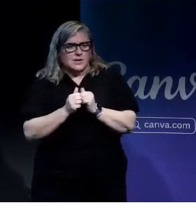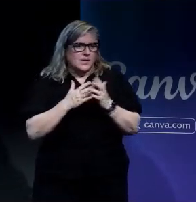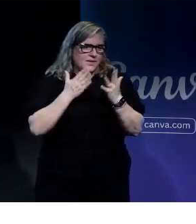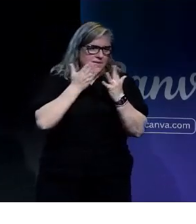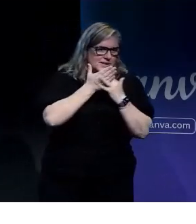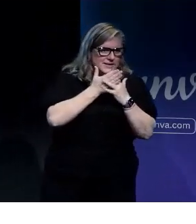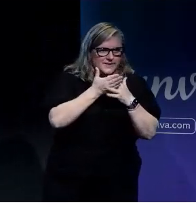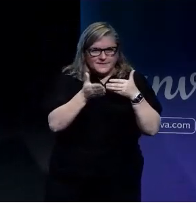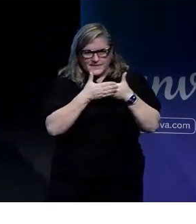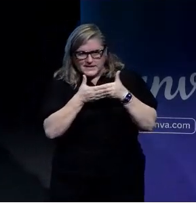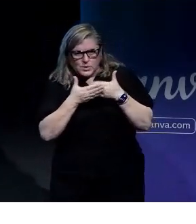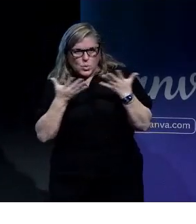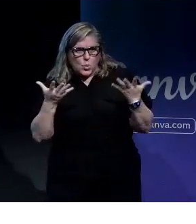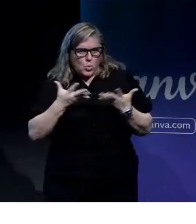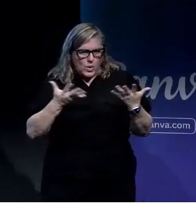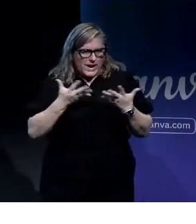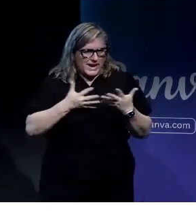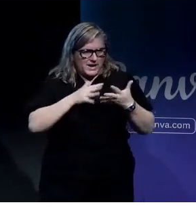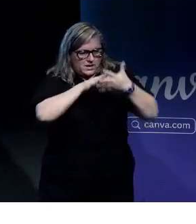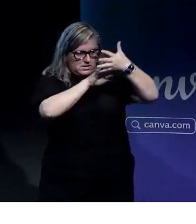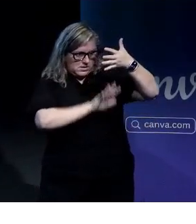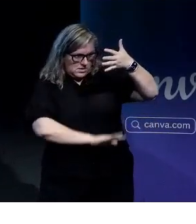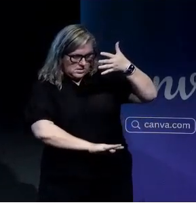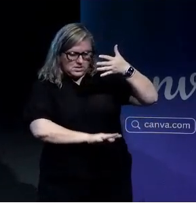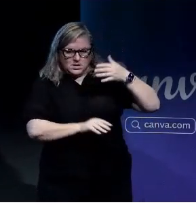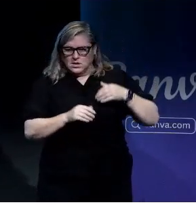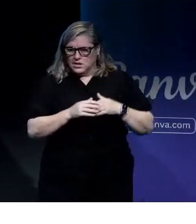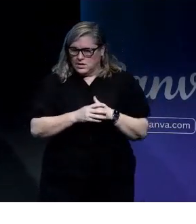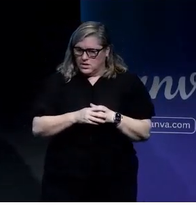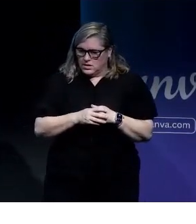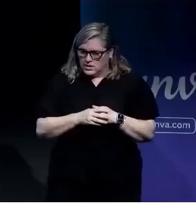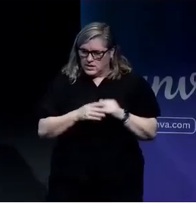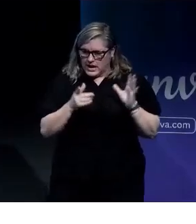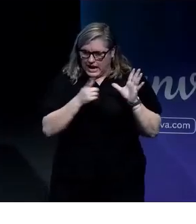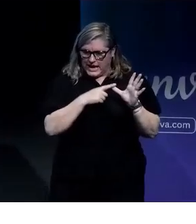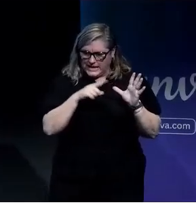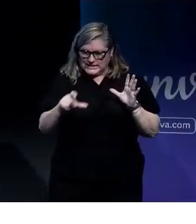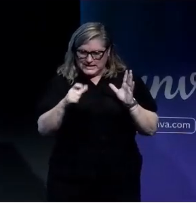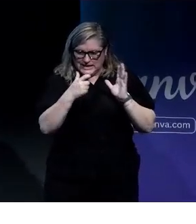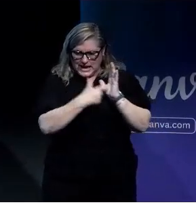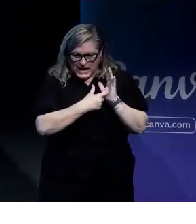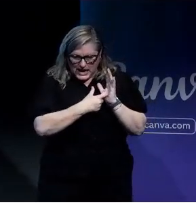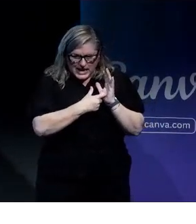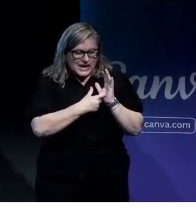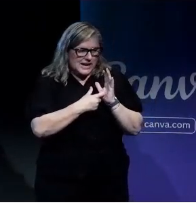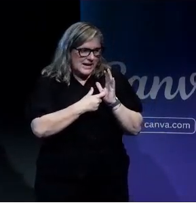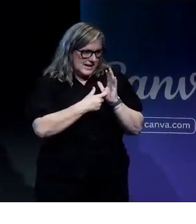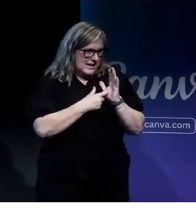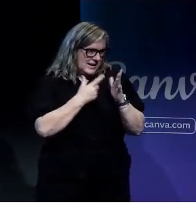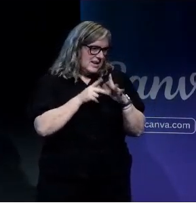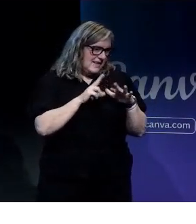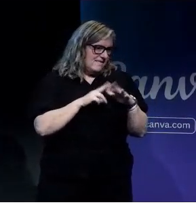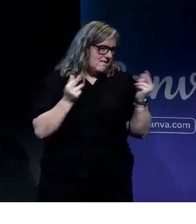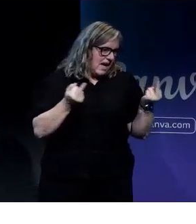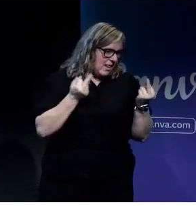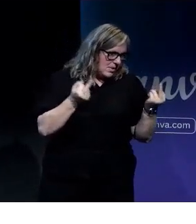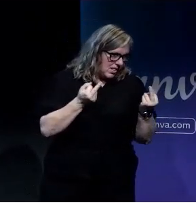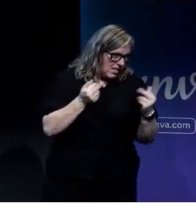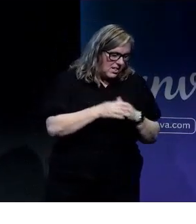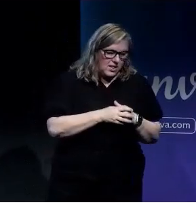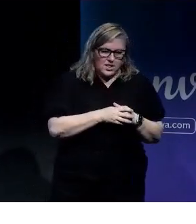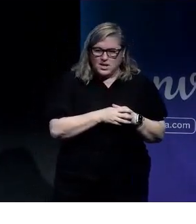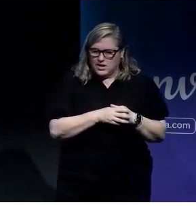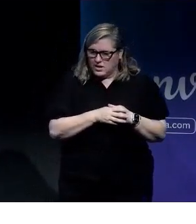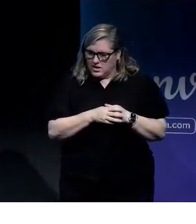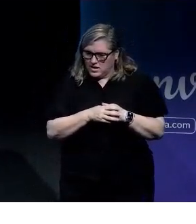so where they are in that remediation, their ACR if that's useful, and if it's available, the